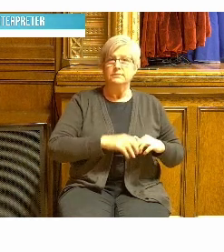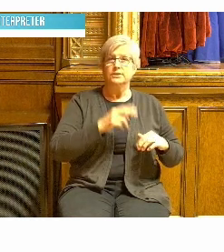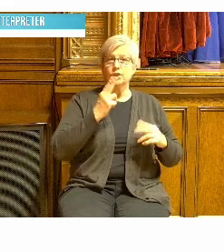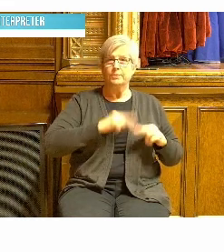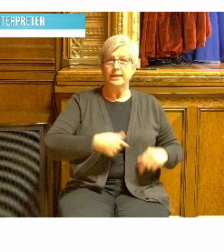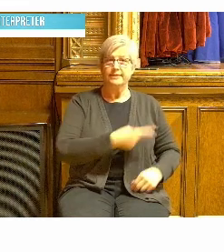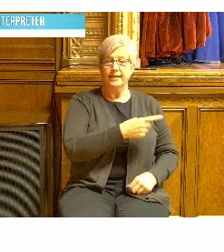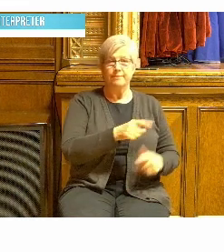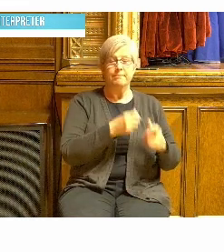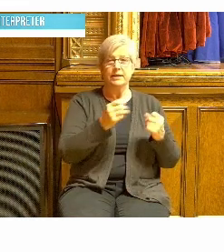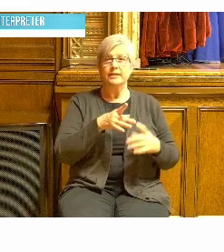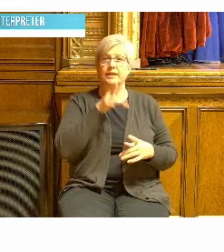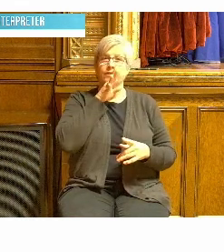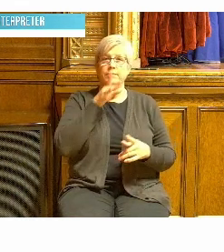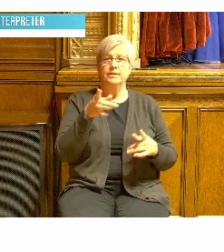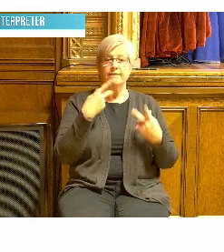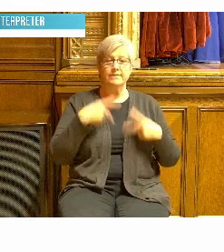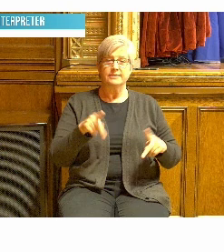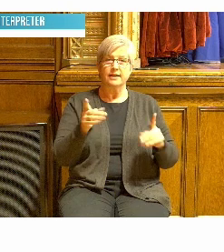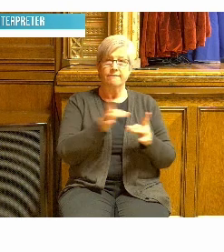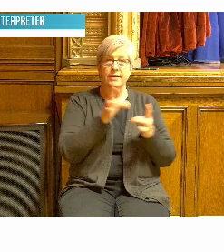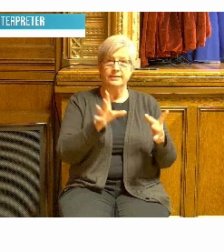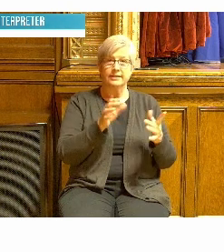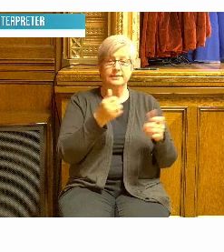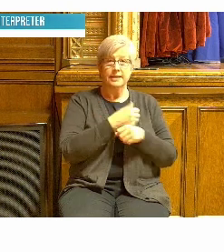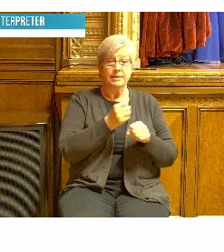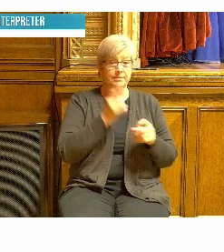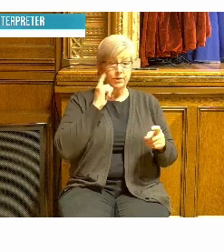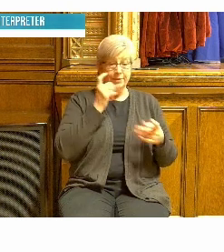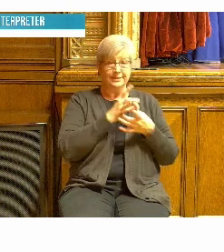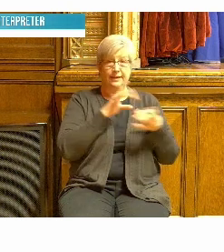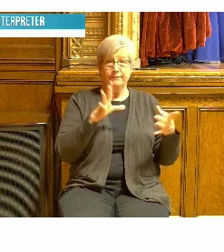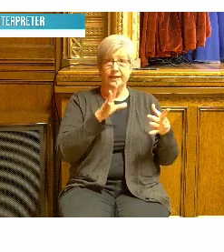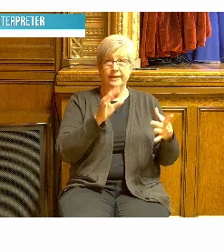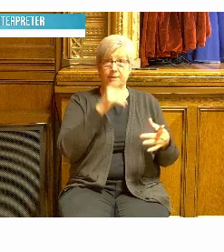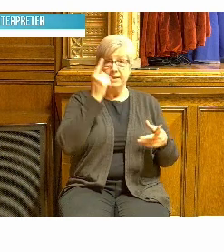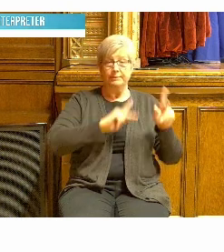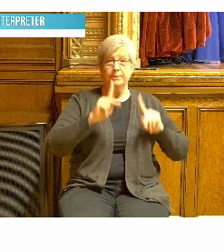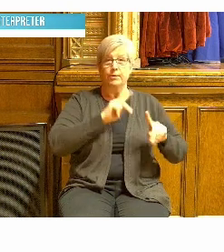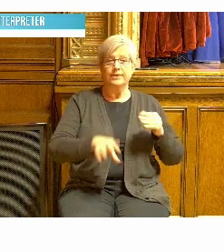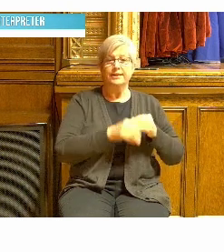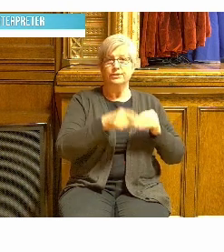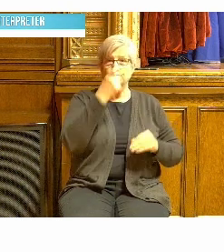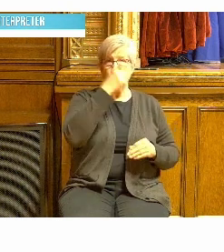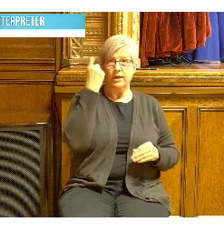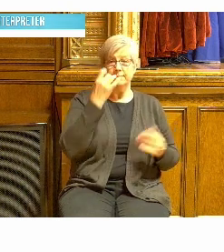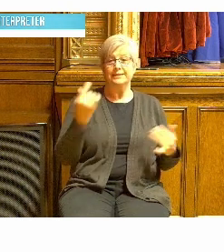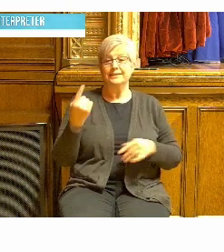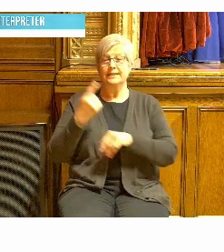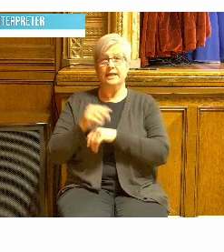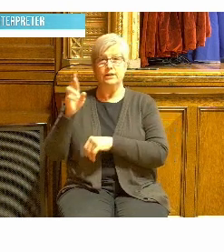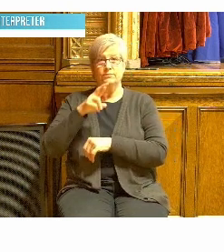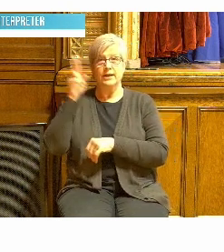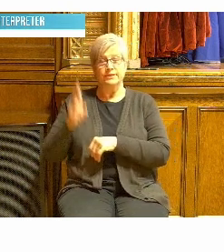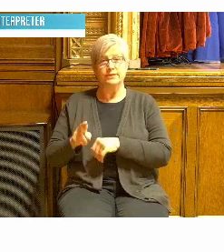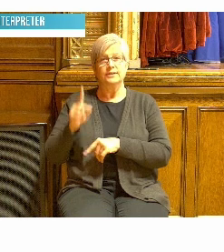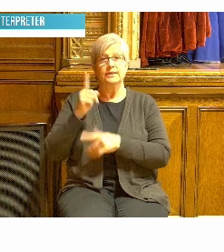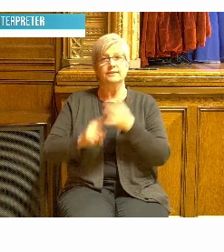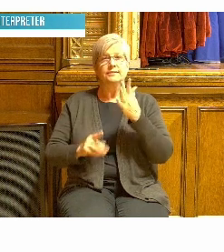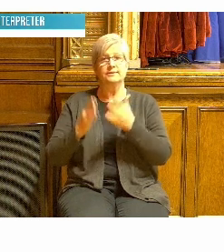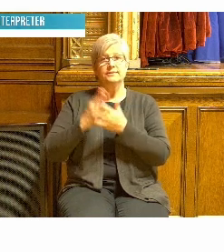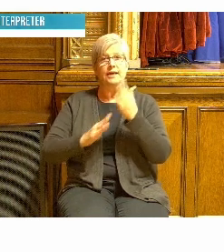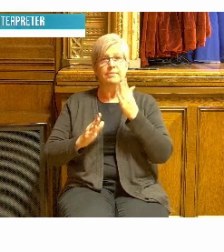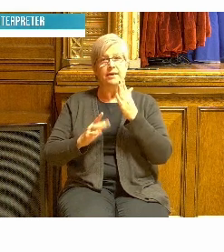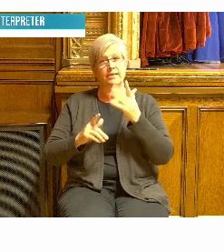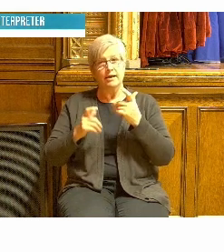mainly with verbal and physical violence that left many recently freed Black people with added trauma. Today, Rochester is among some of the heaviest